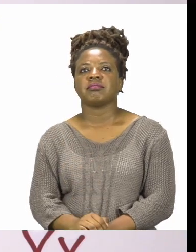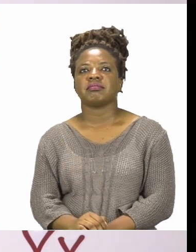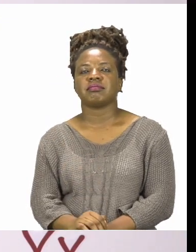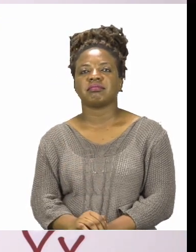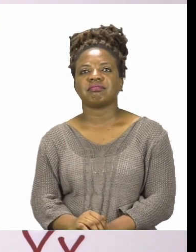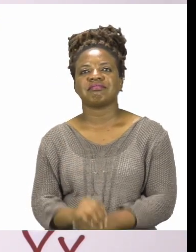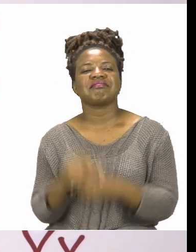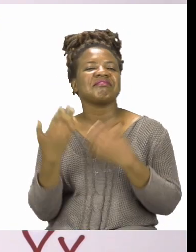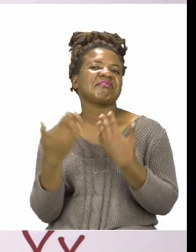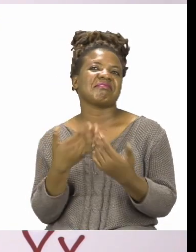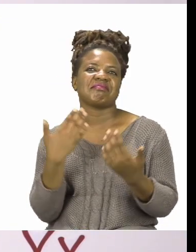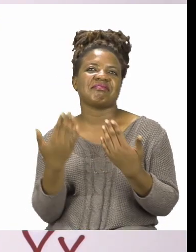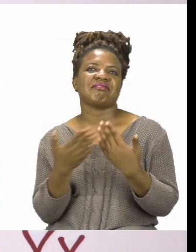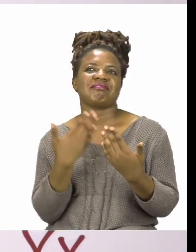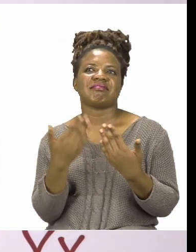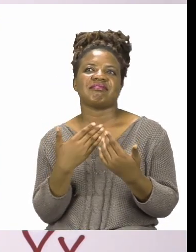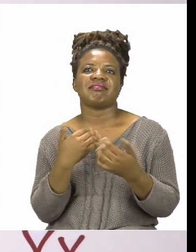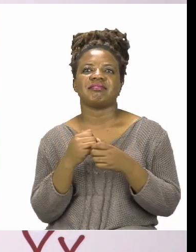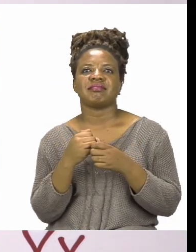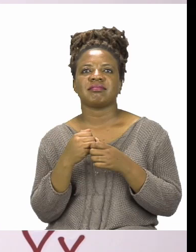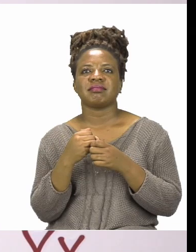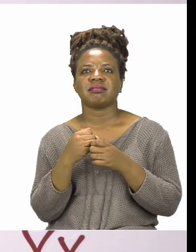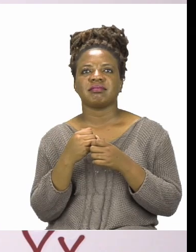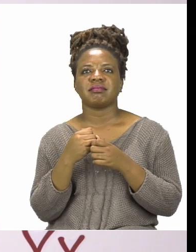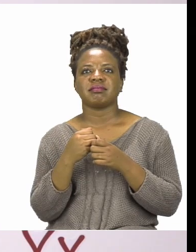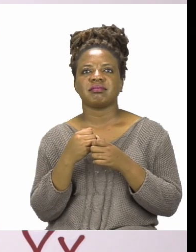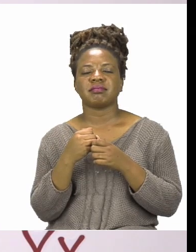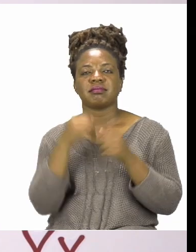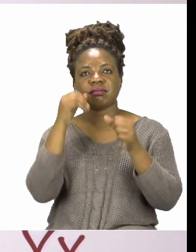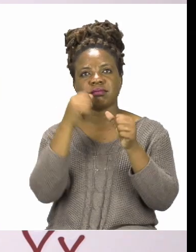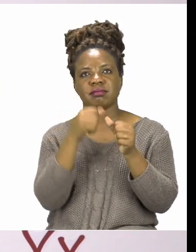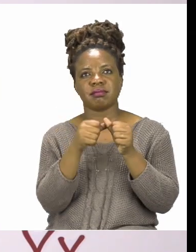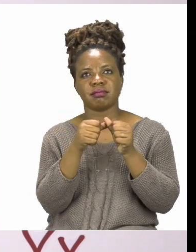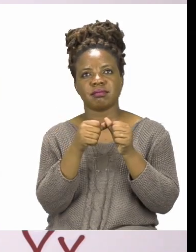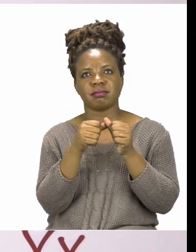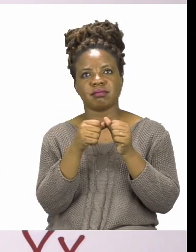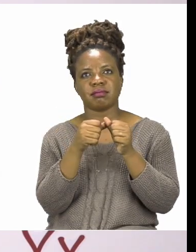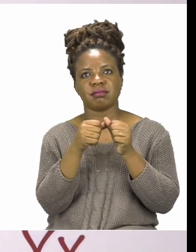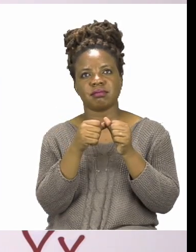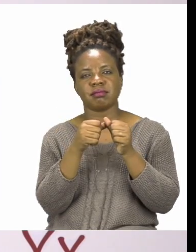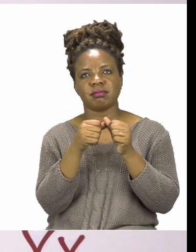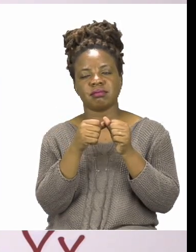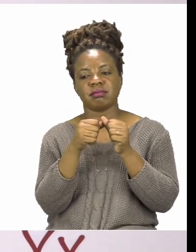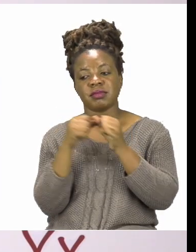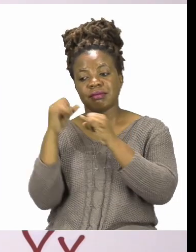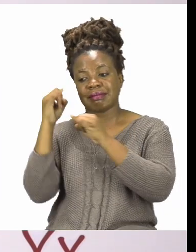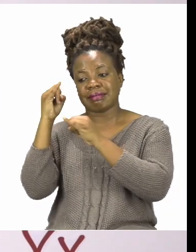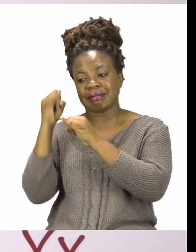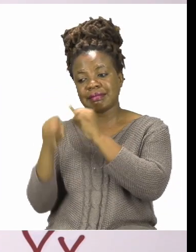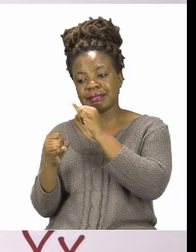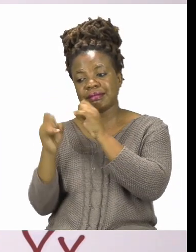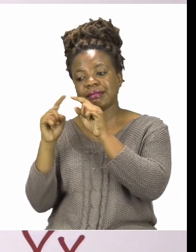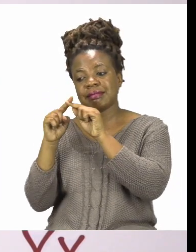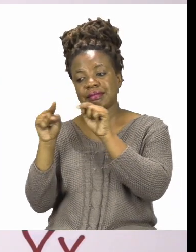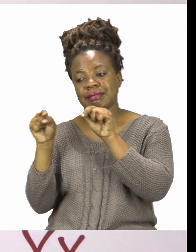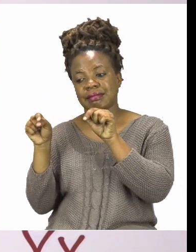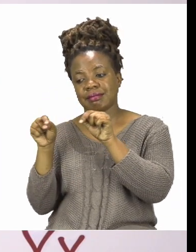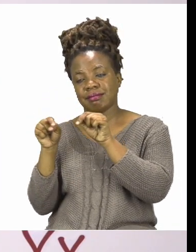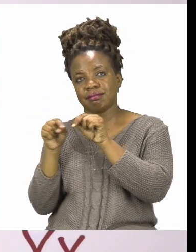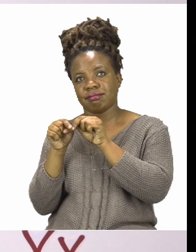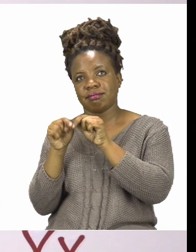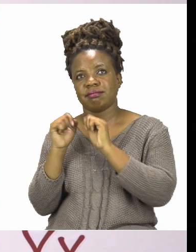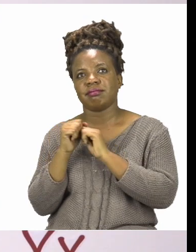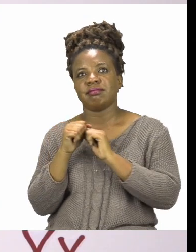It's simple, isn't it? So remember, if you have the box at the end, it's just a matter